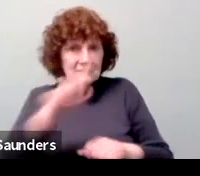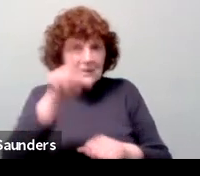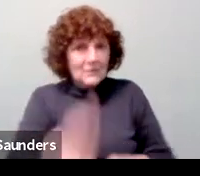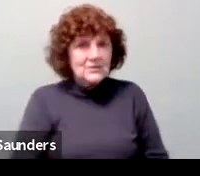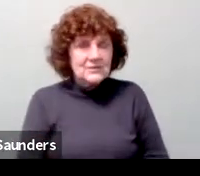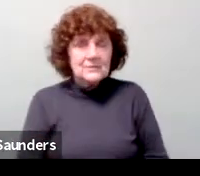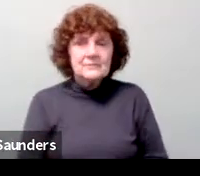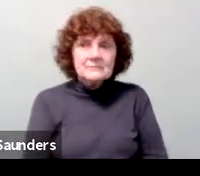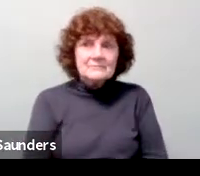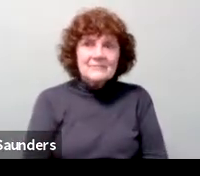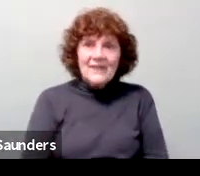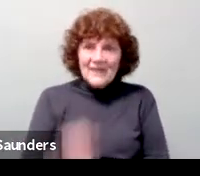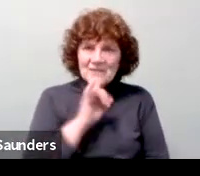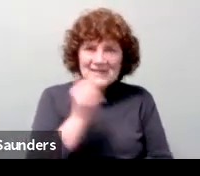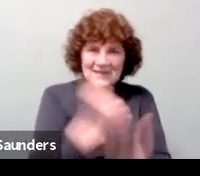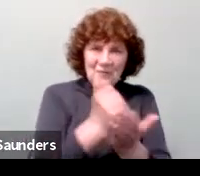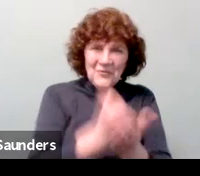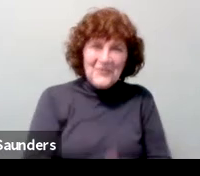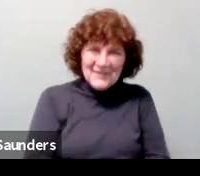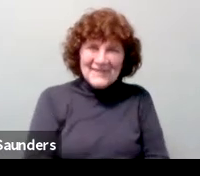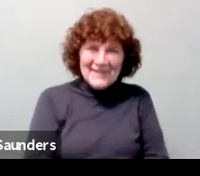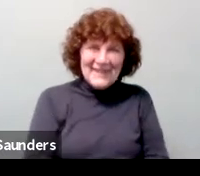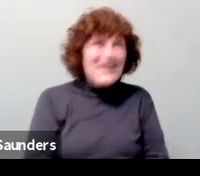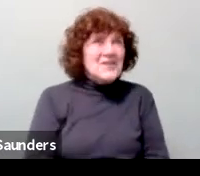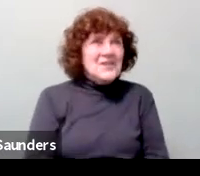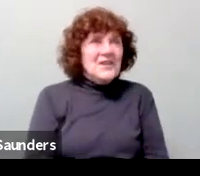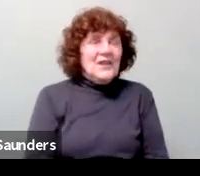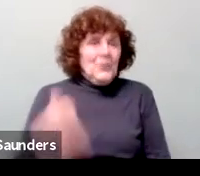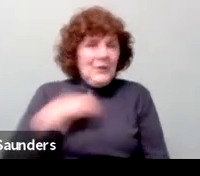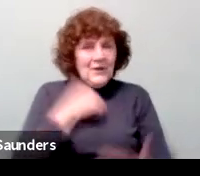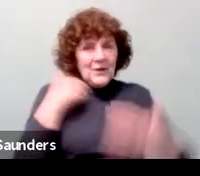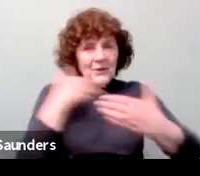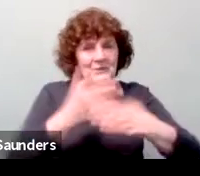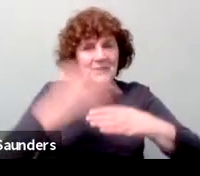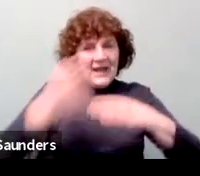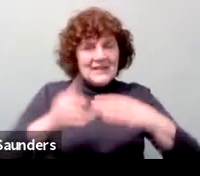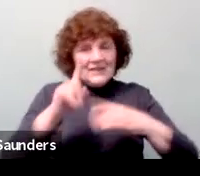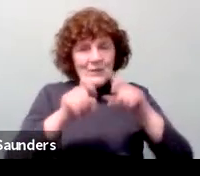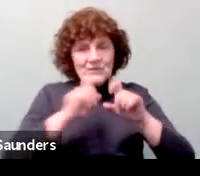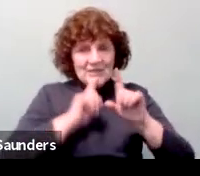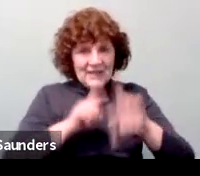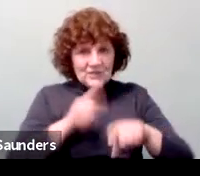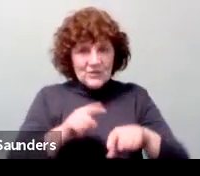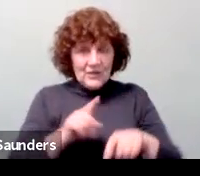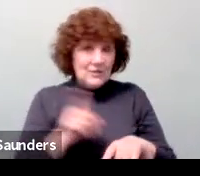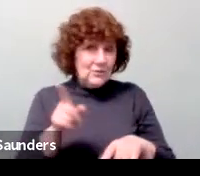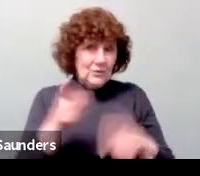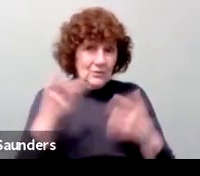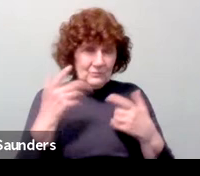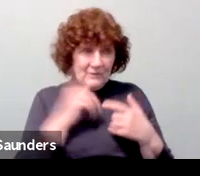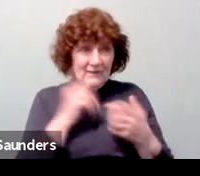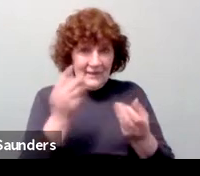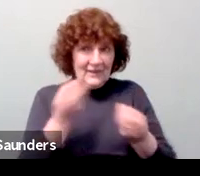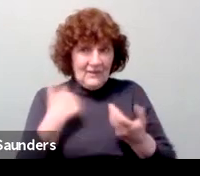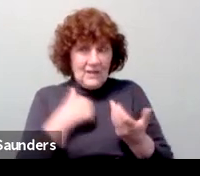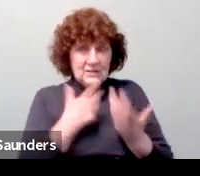That's really helpful. We're coming now to the end of the Q&A, and you've certainly given us a lot to think